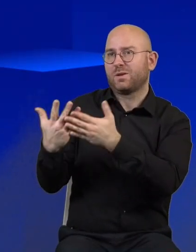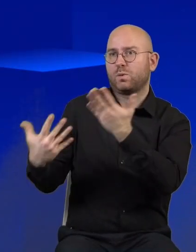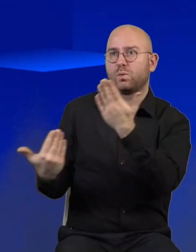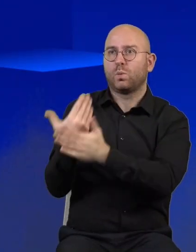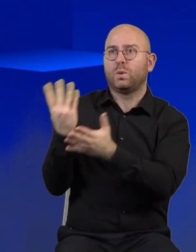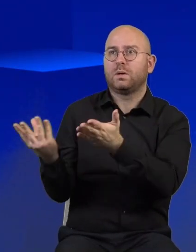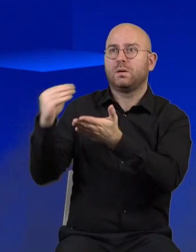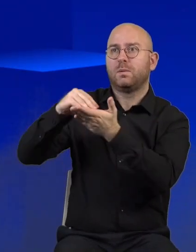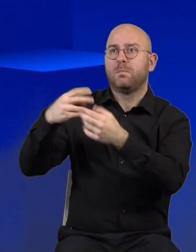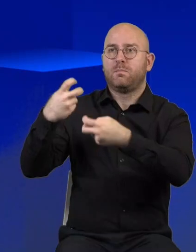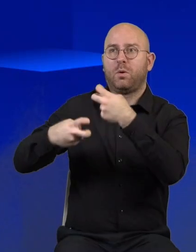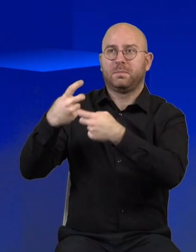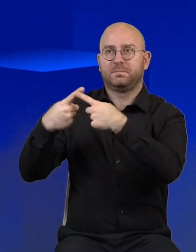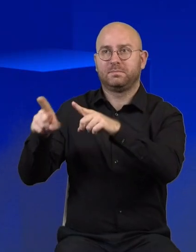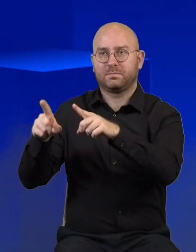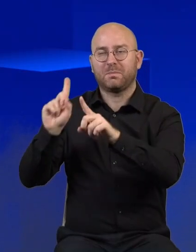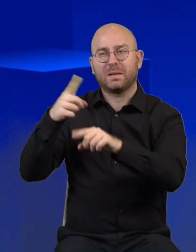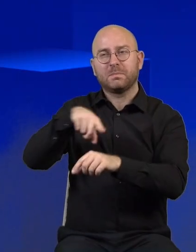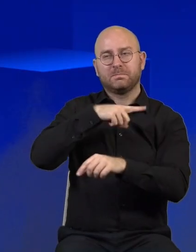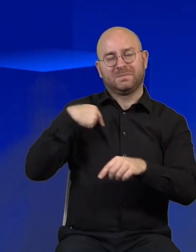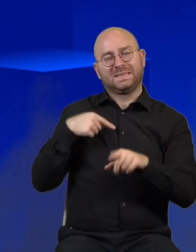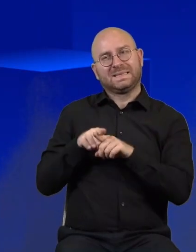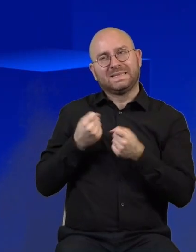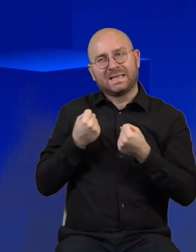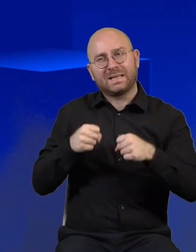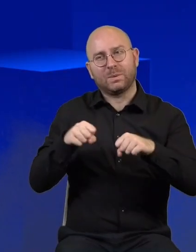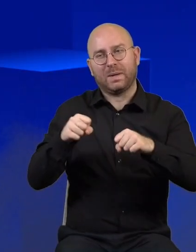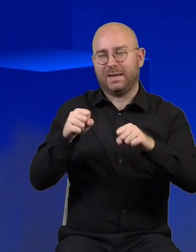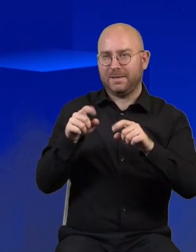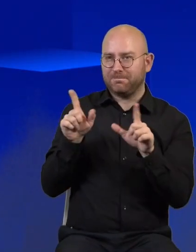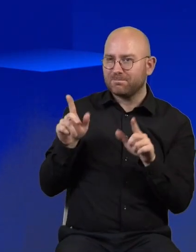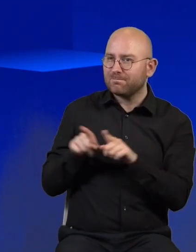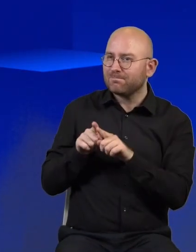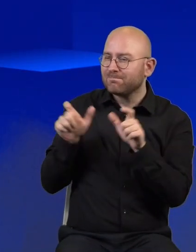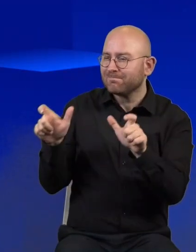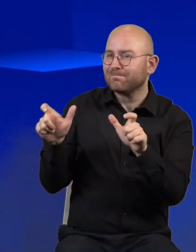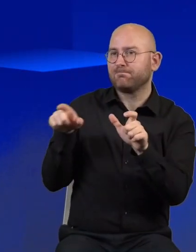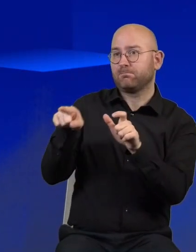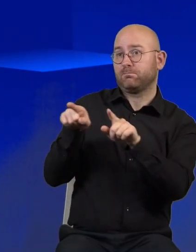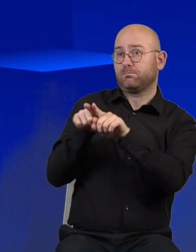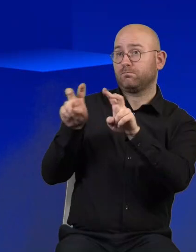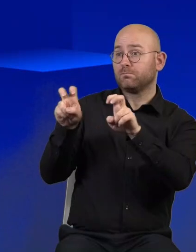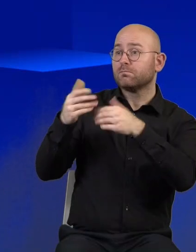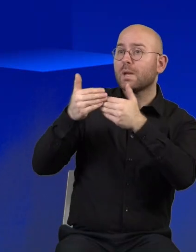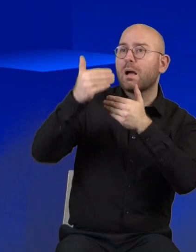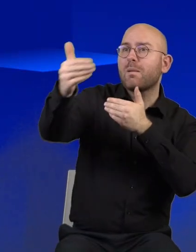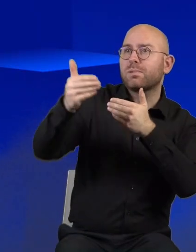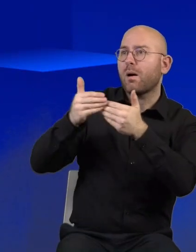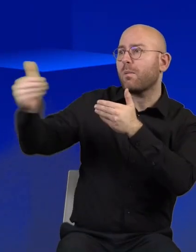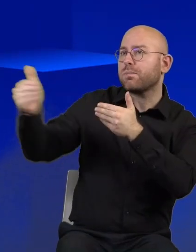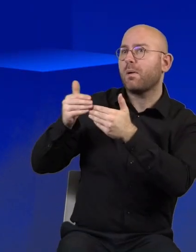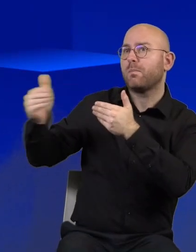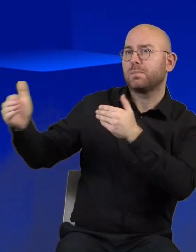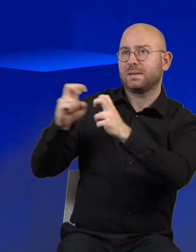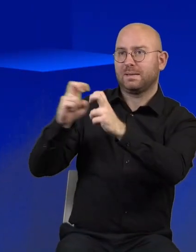remote areas and what transport is available, cars or preferably public transport, and how